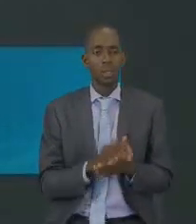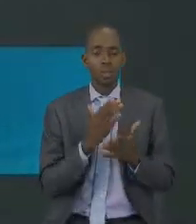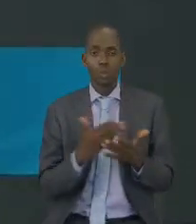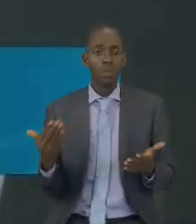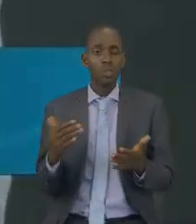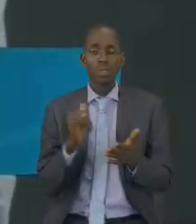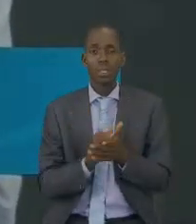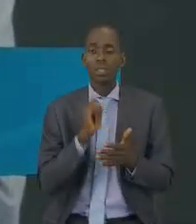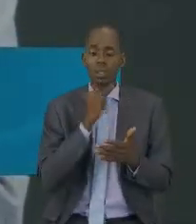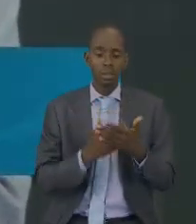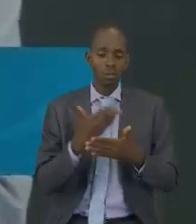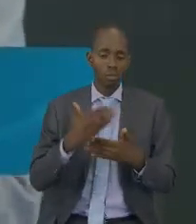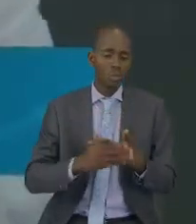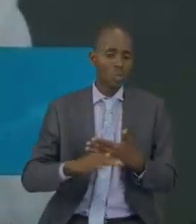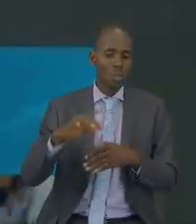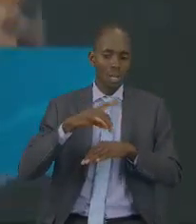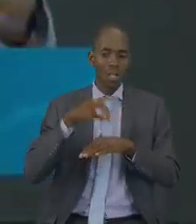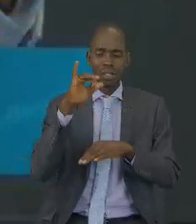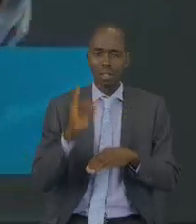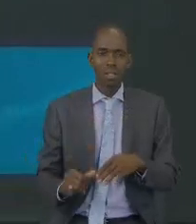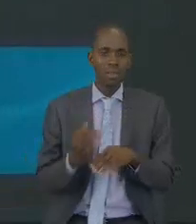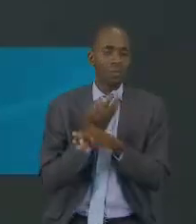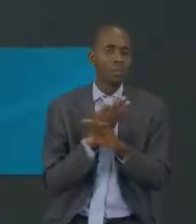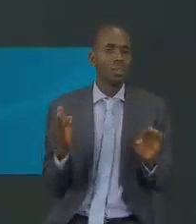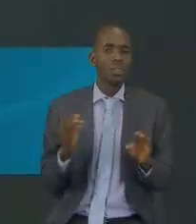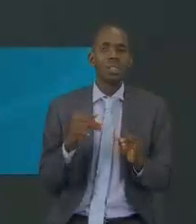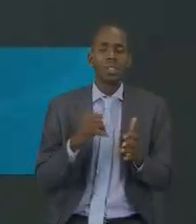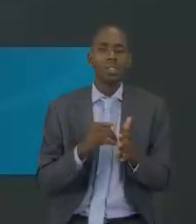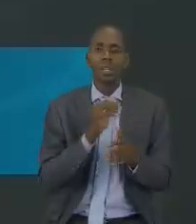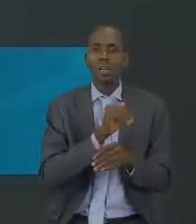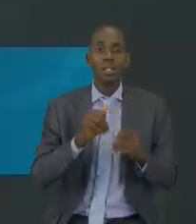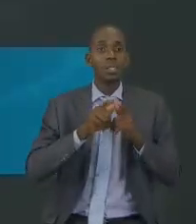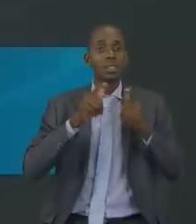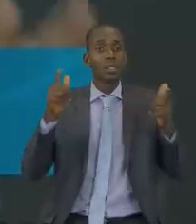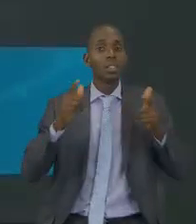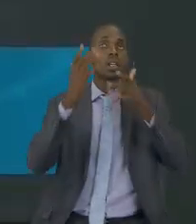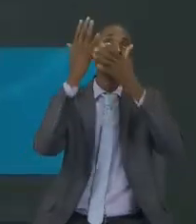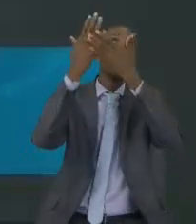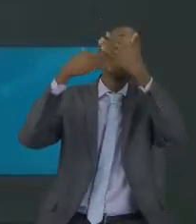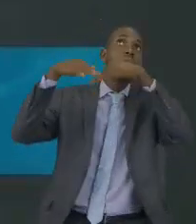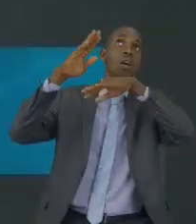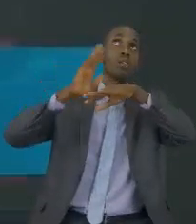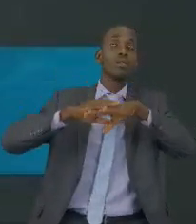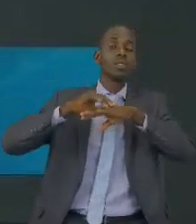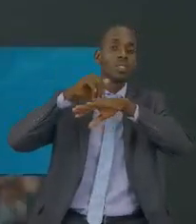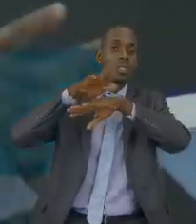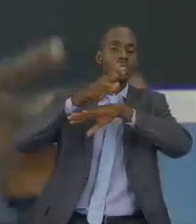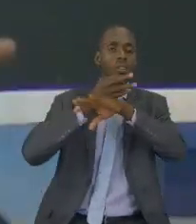beyond an earthly freedom. A supernatural, heaven sent freedom.